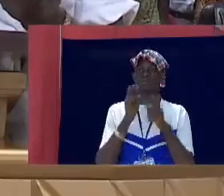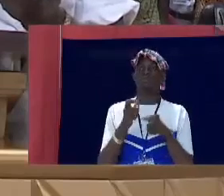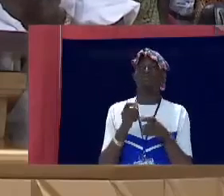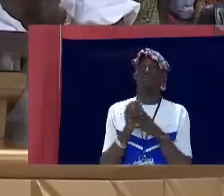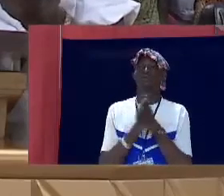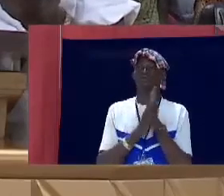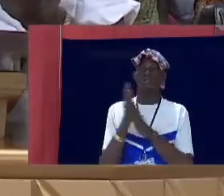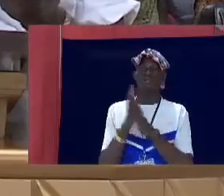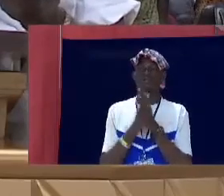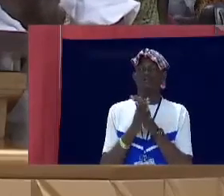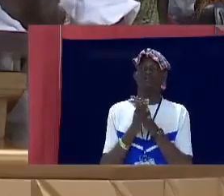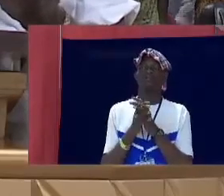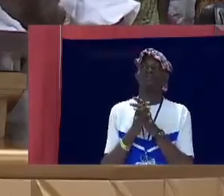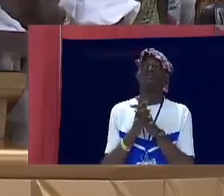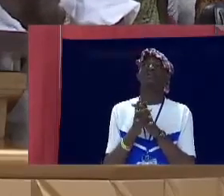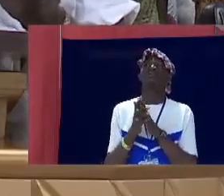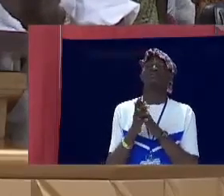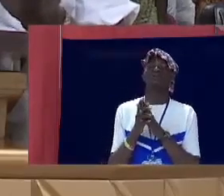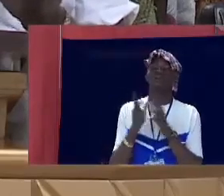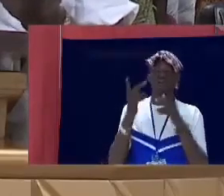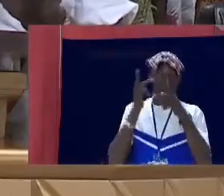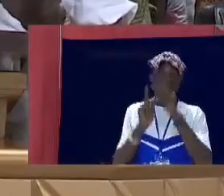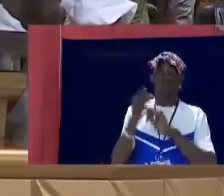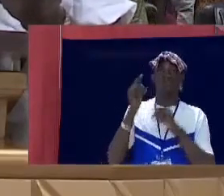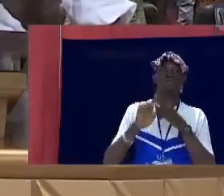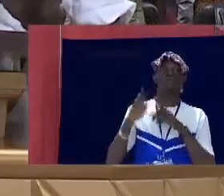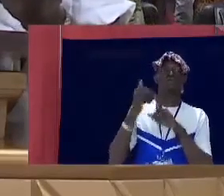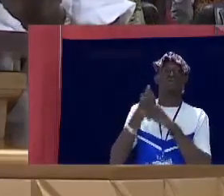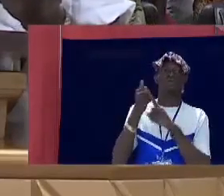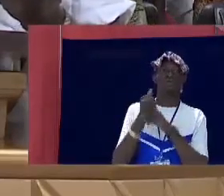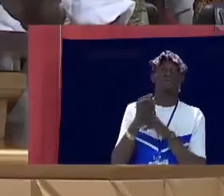present. Prophesy to yourself. Now that the